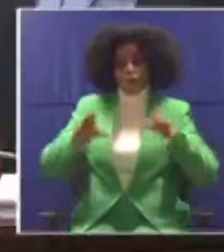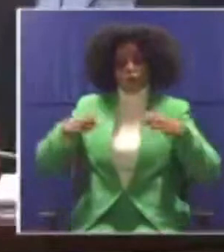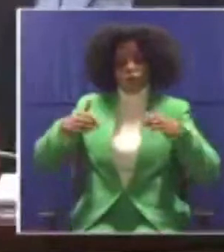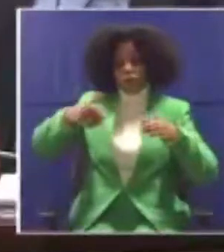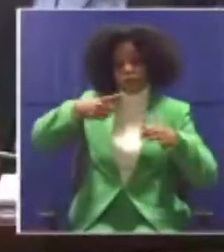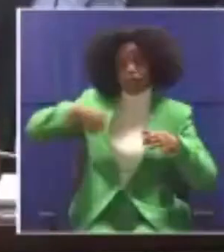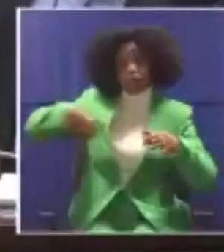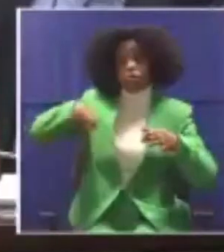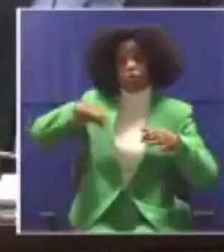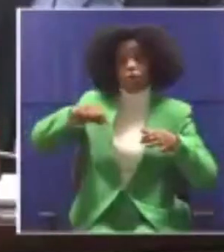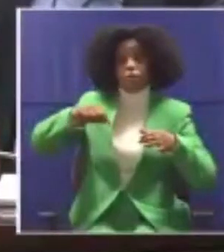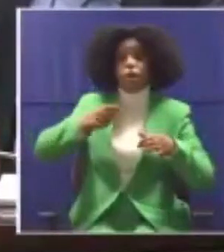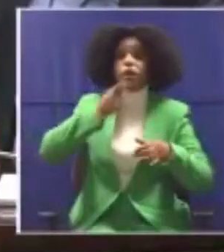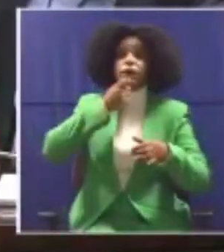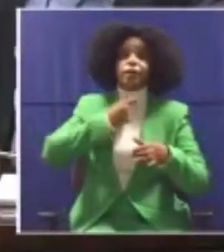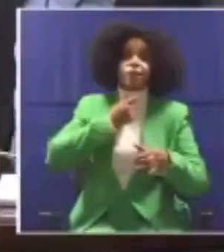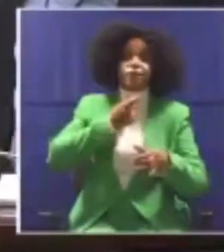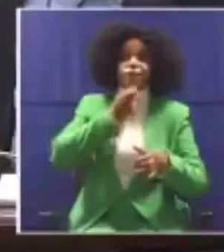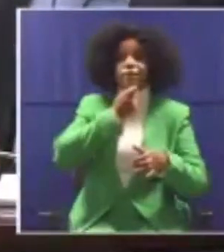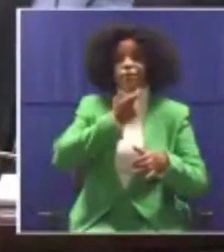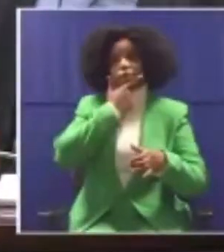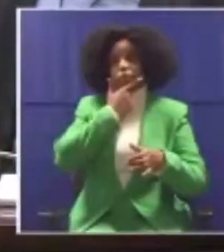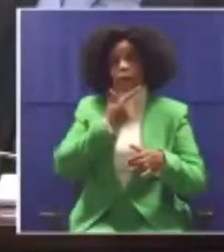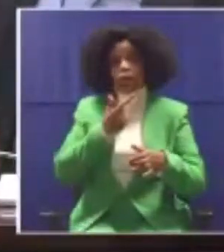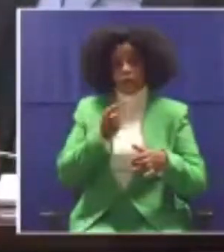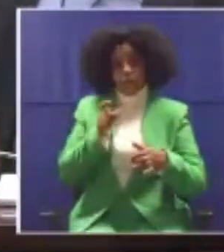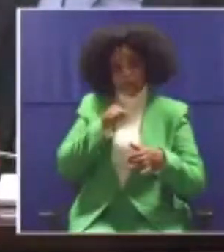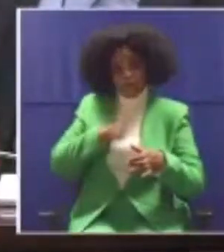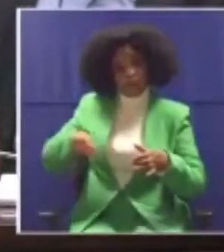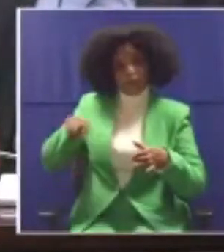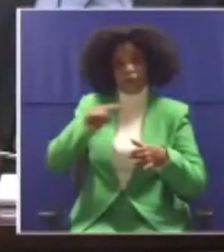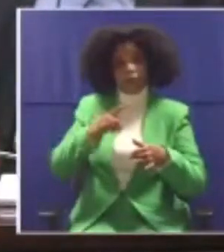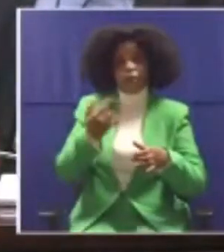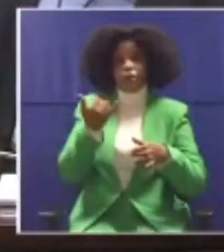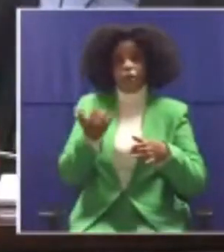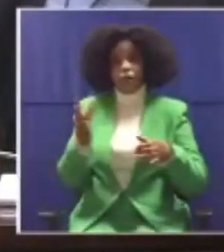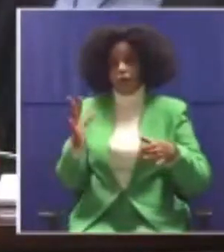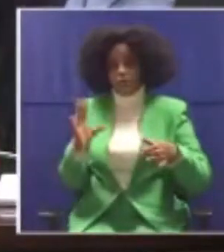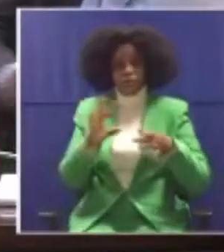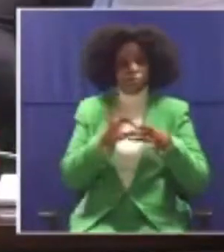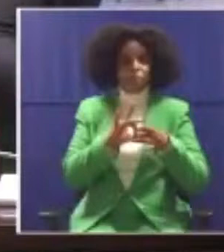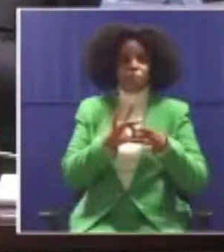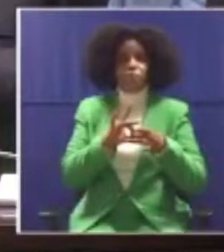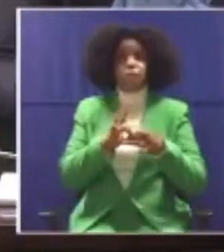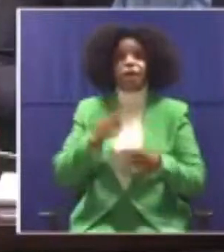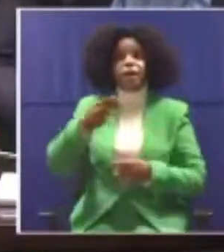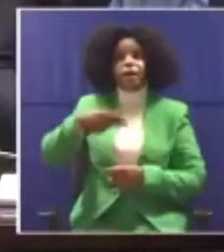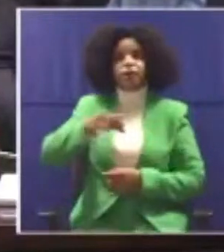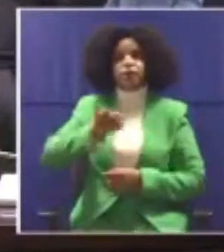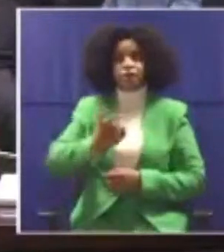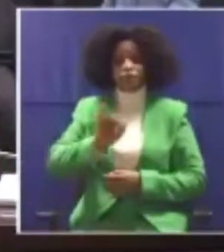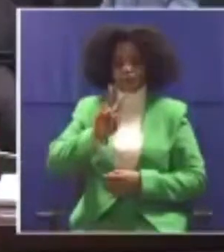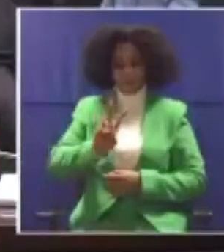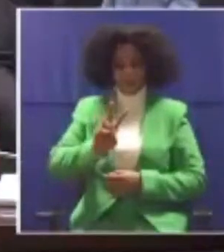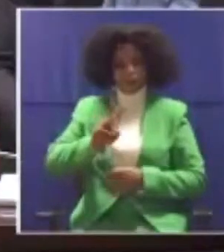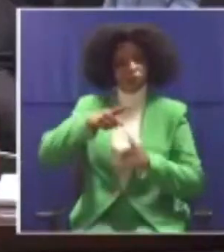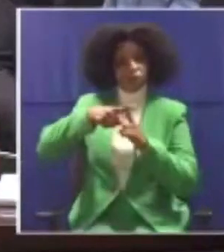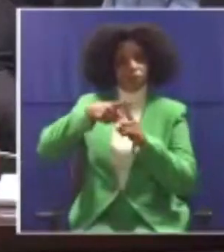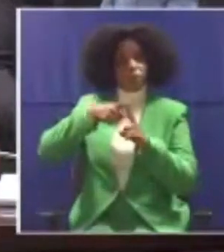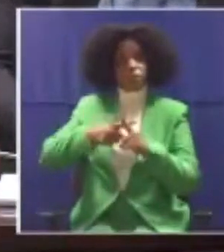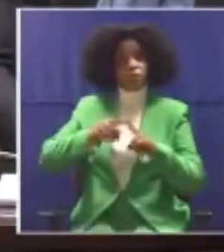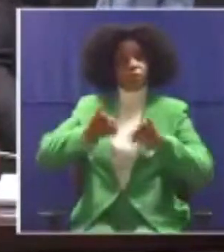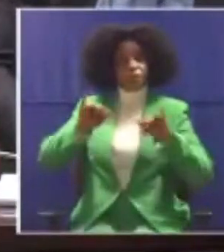in same-sex sexual relations have been closely linked with the HIV and AIDS pandemic, both nationally